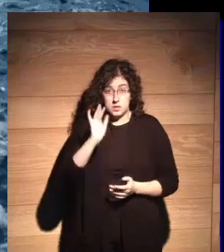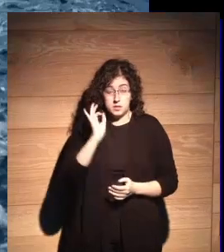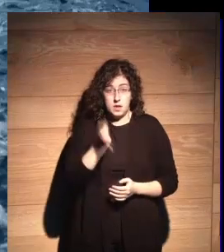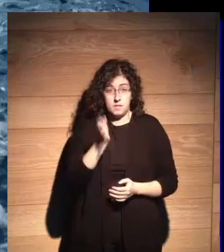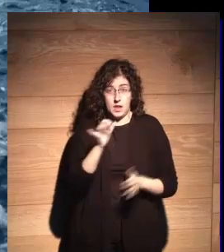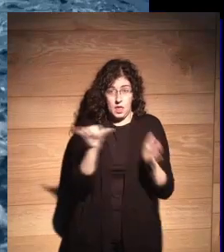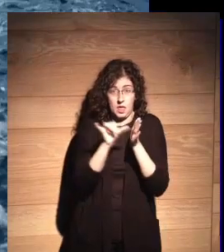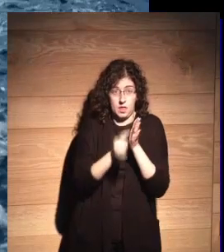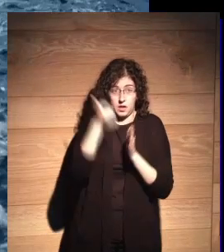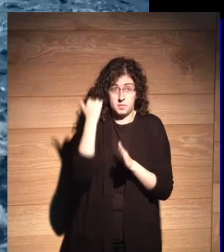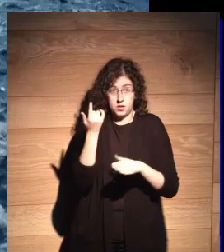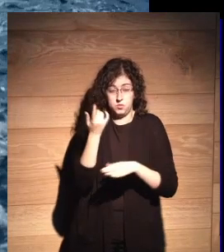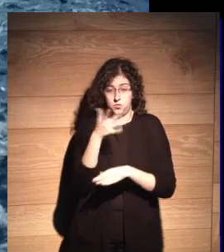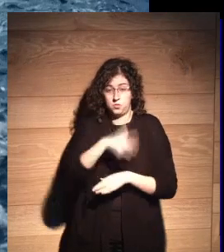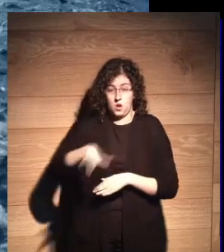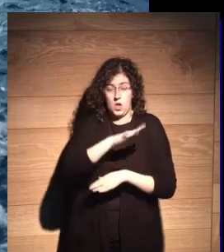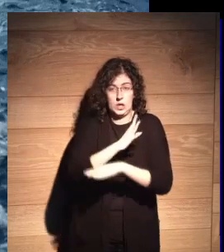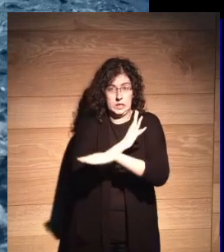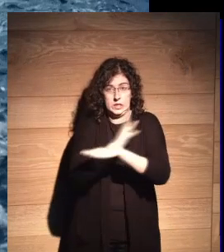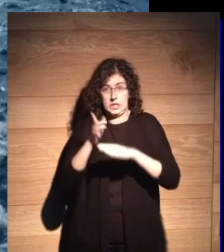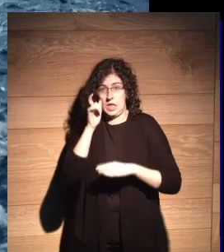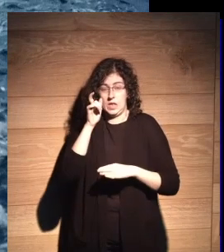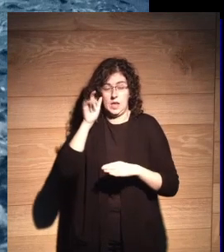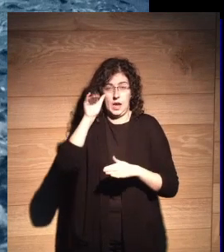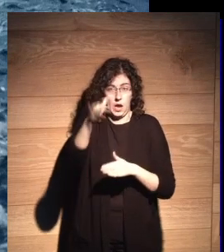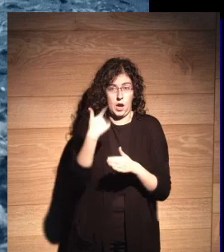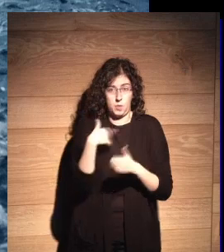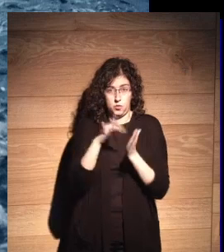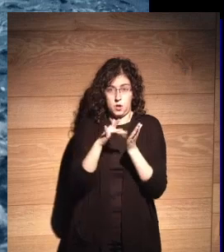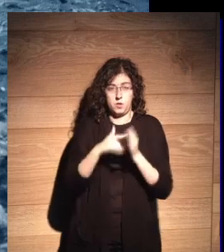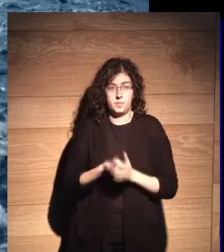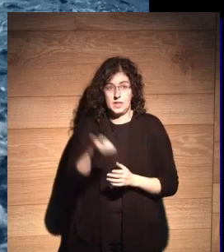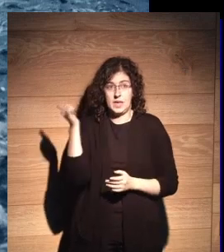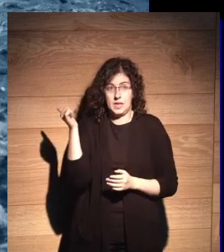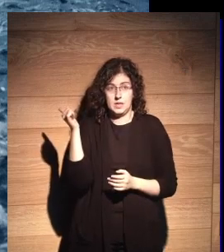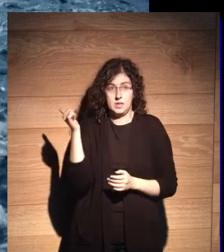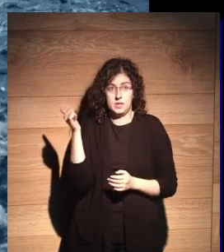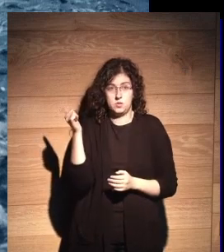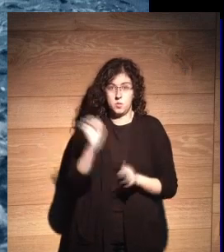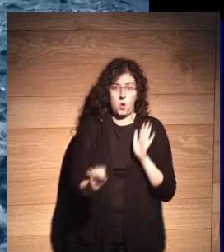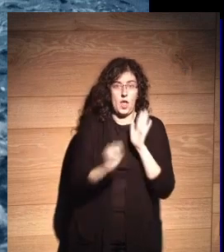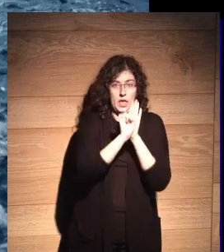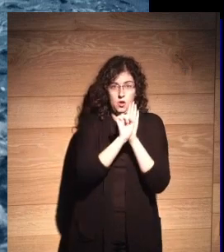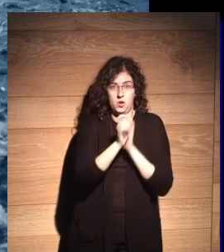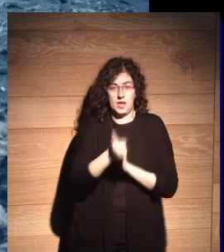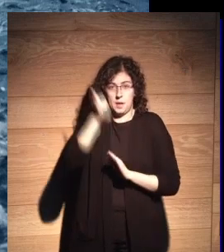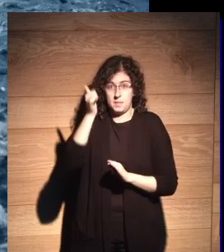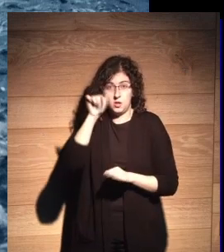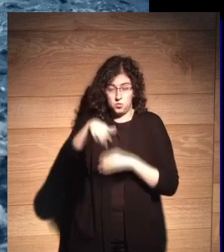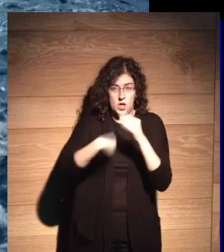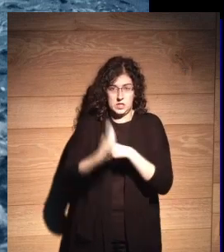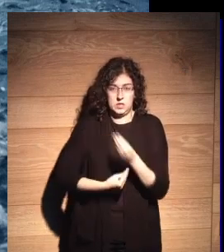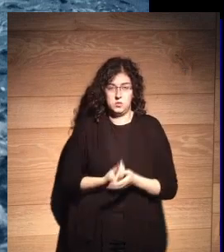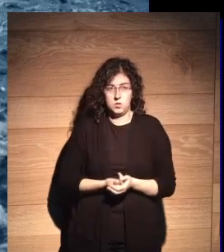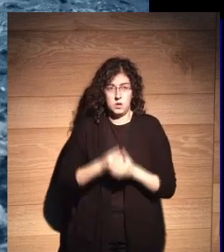terrace. Yeah. Yeah. So this is one of the most iconic, also from you. When was it shot?